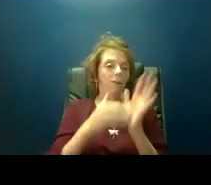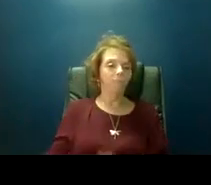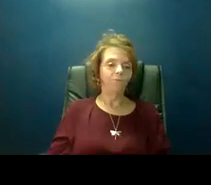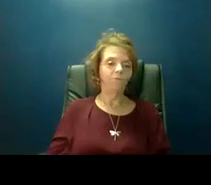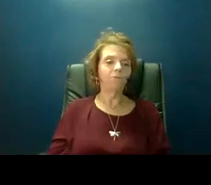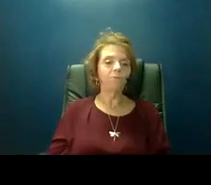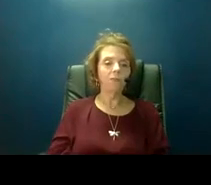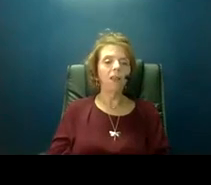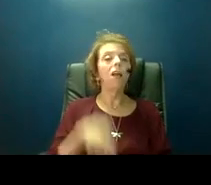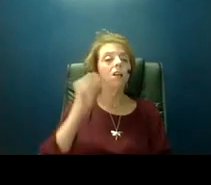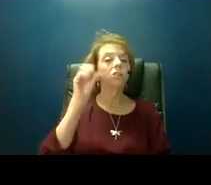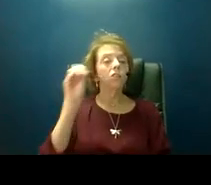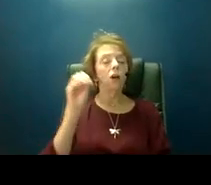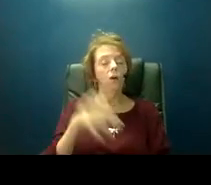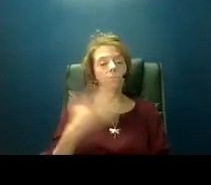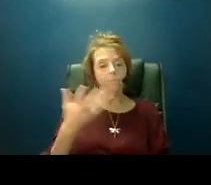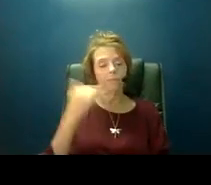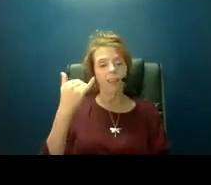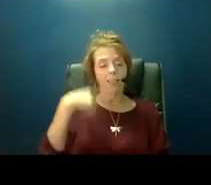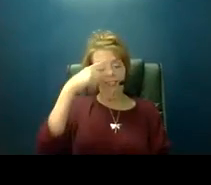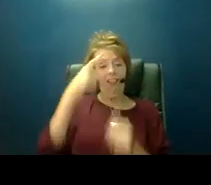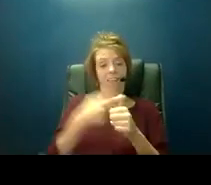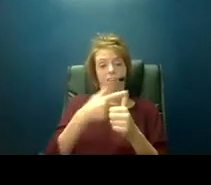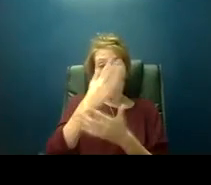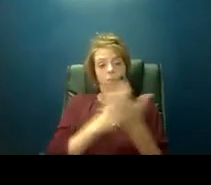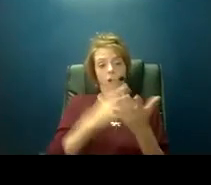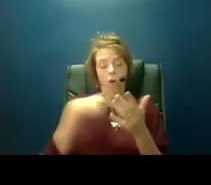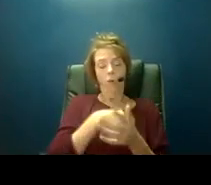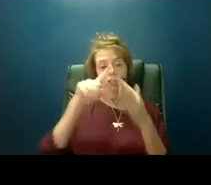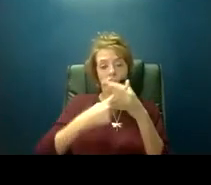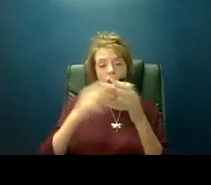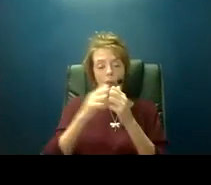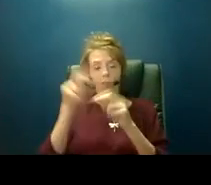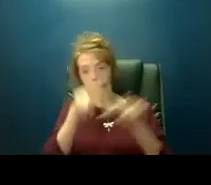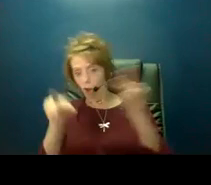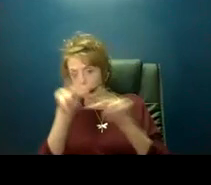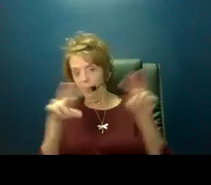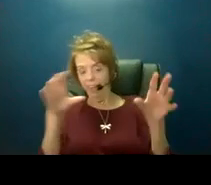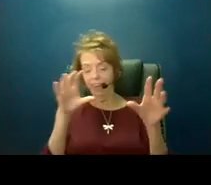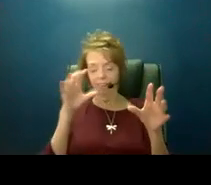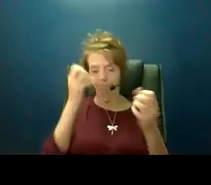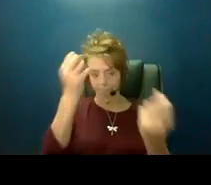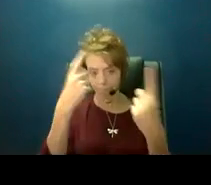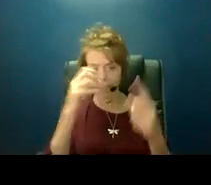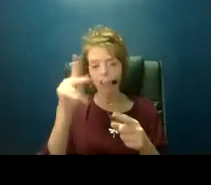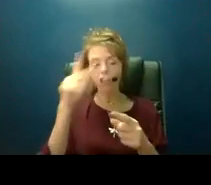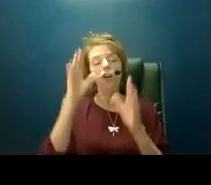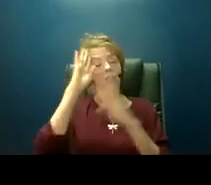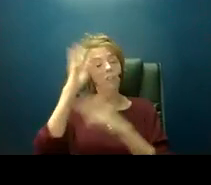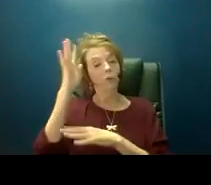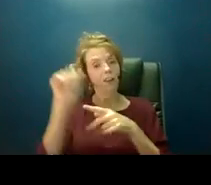So I think the first part, we start with observing and capturing. So these creative